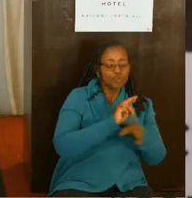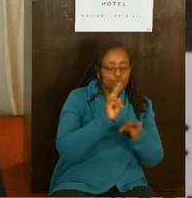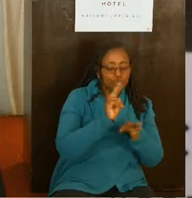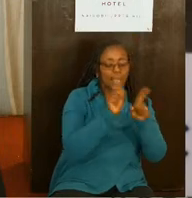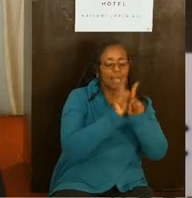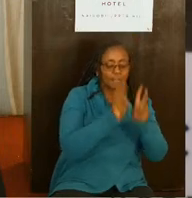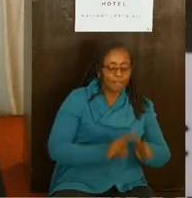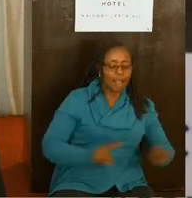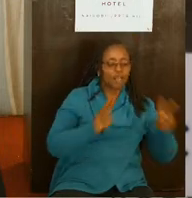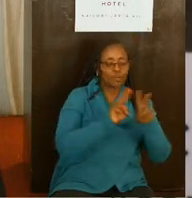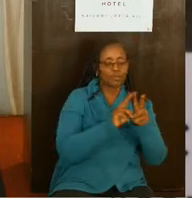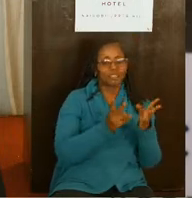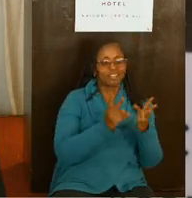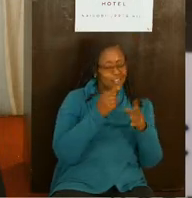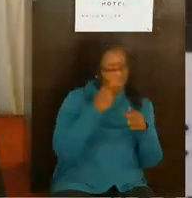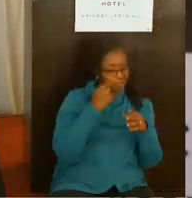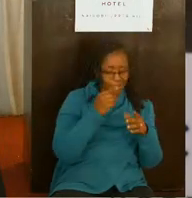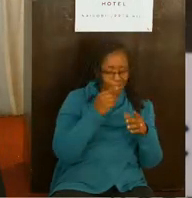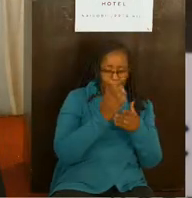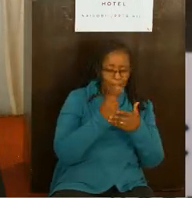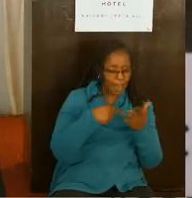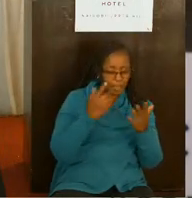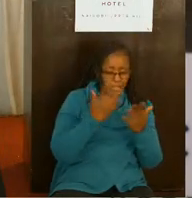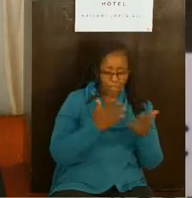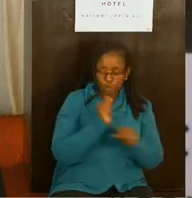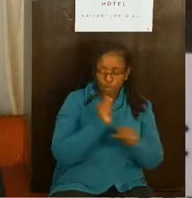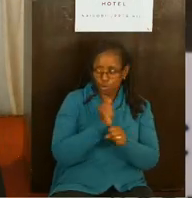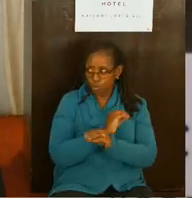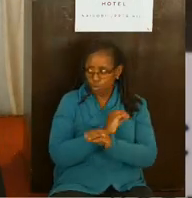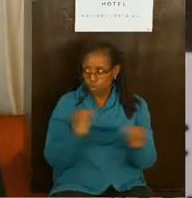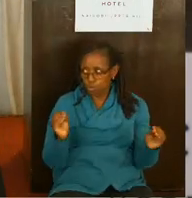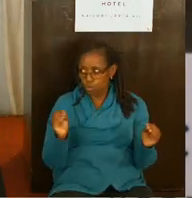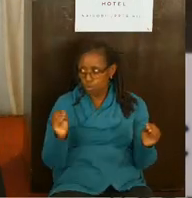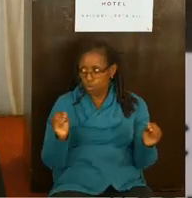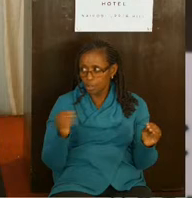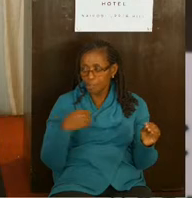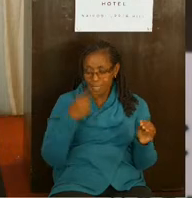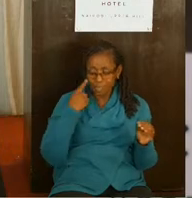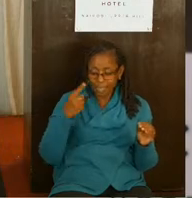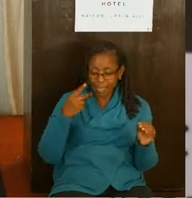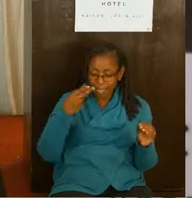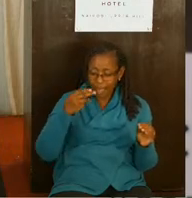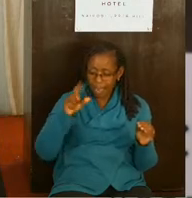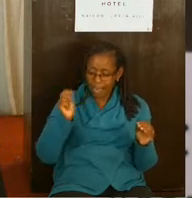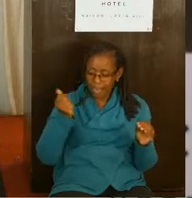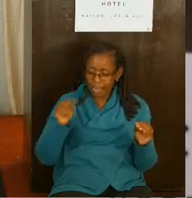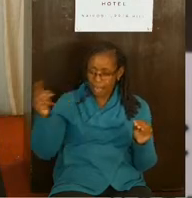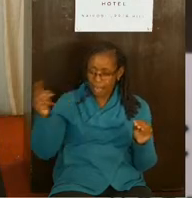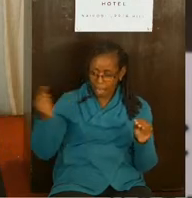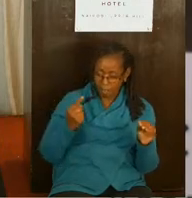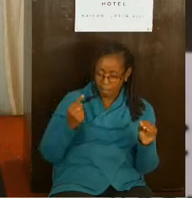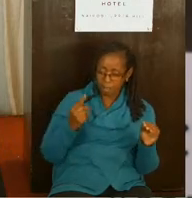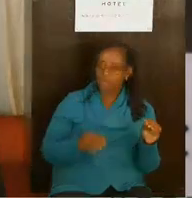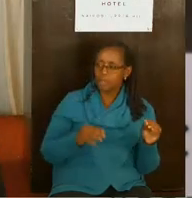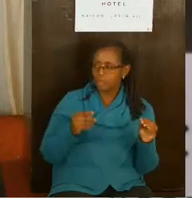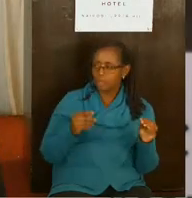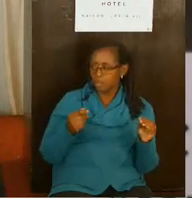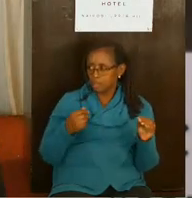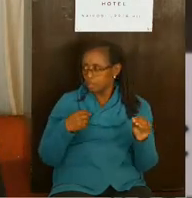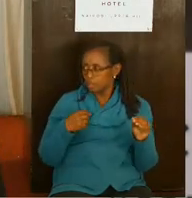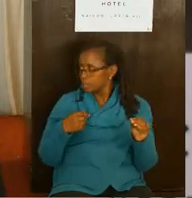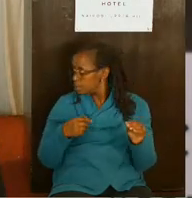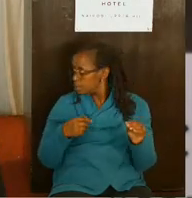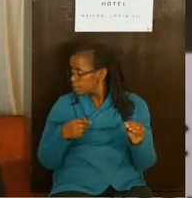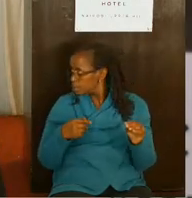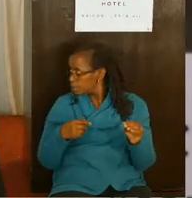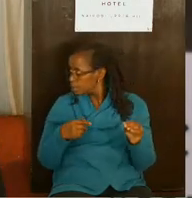right thing to do and it is not the right thing to do I can see that Helen is coming up so I will not uh just go to the next